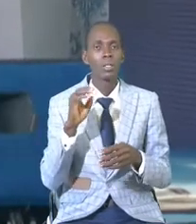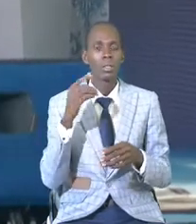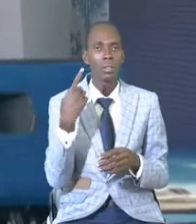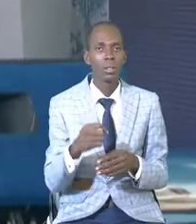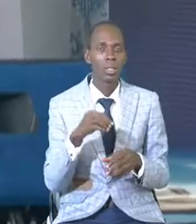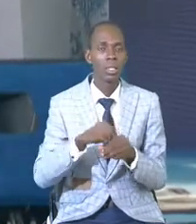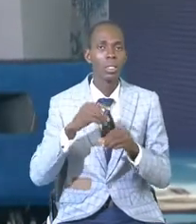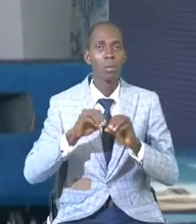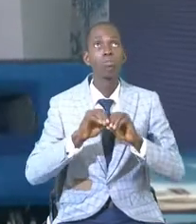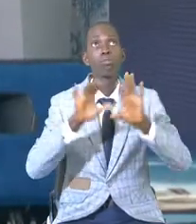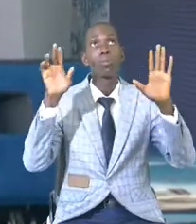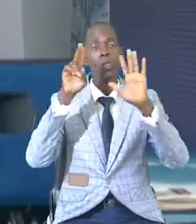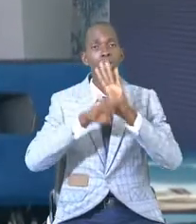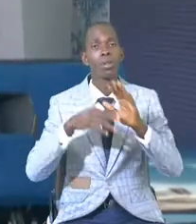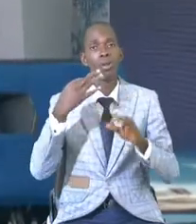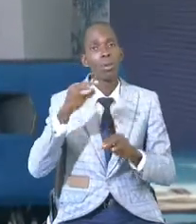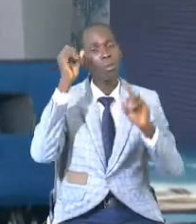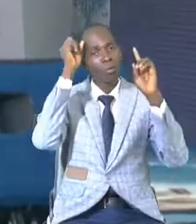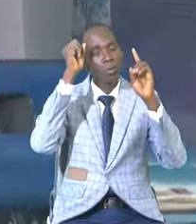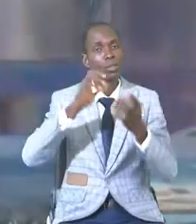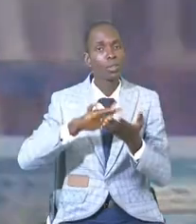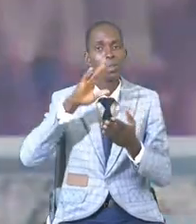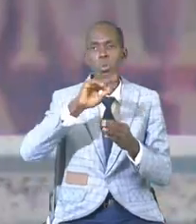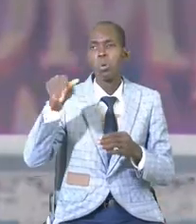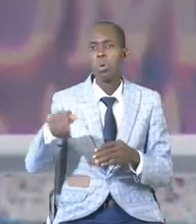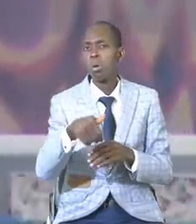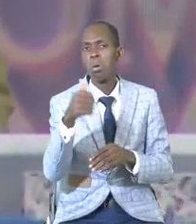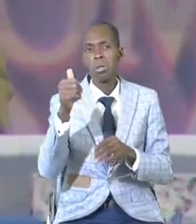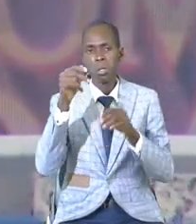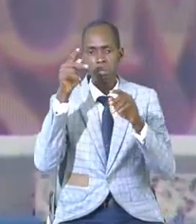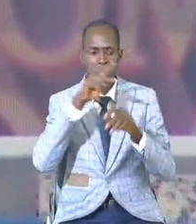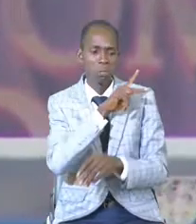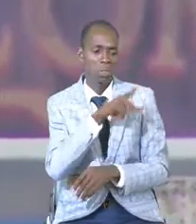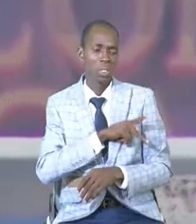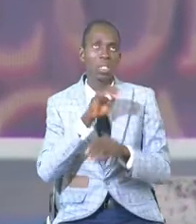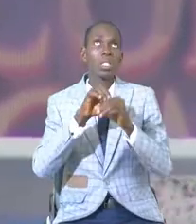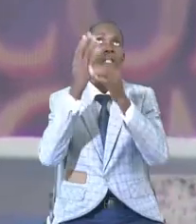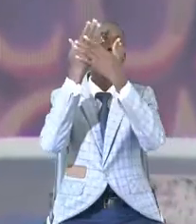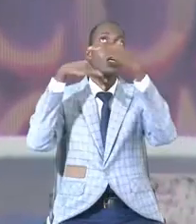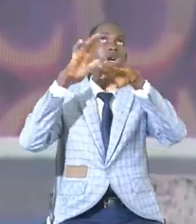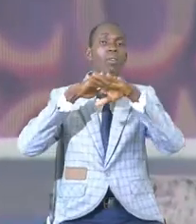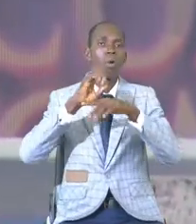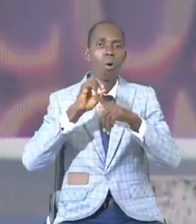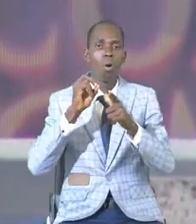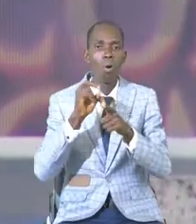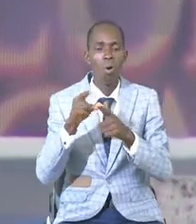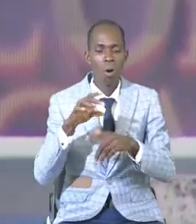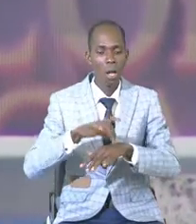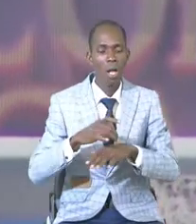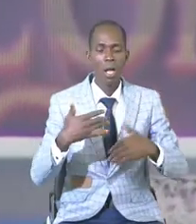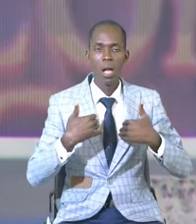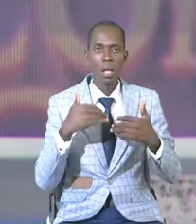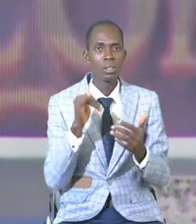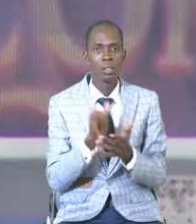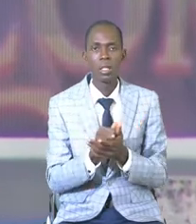of his glory. No other personality in heaven, on earth, has that description. No